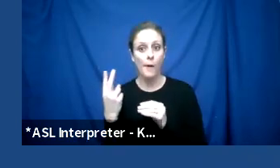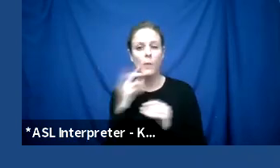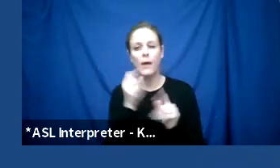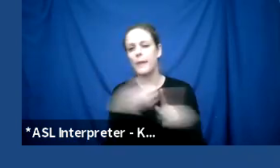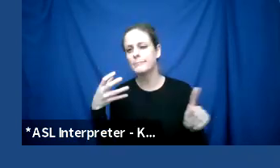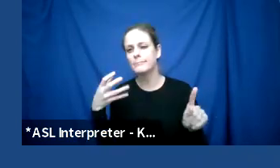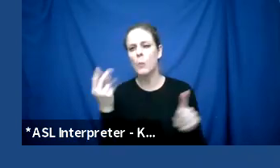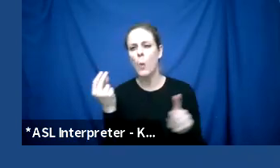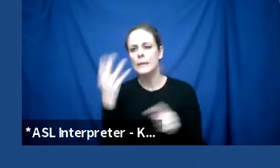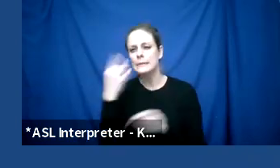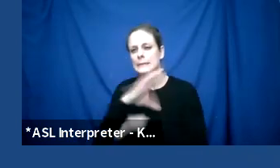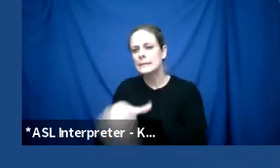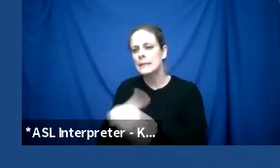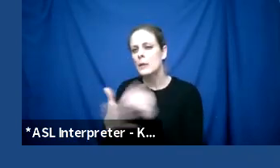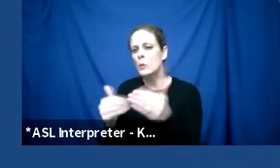those differences.